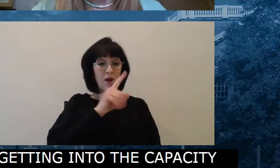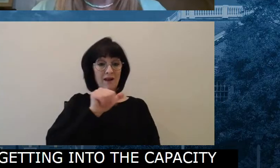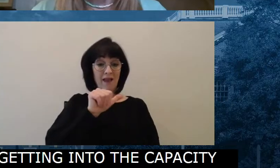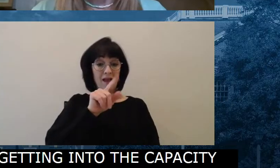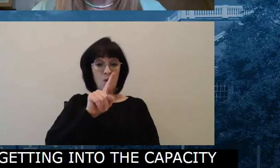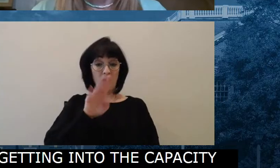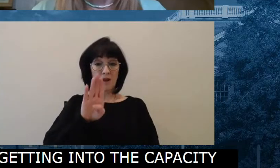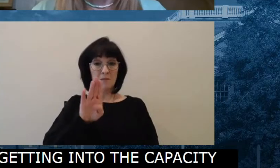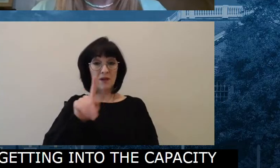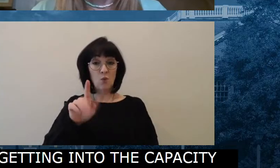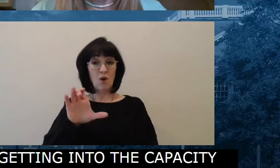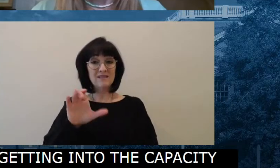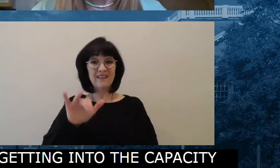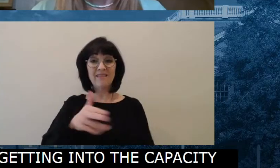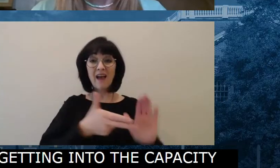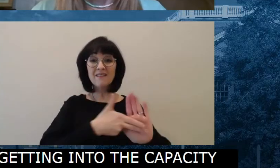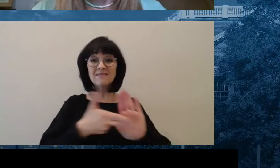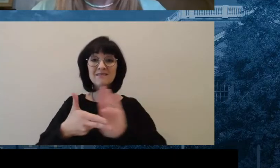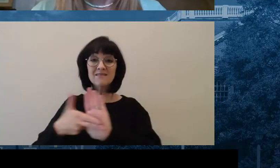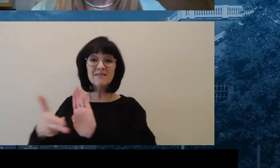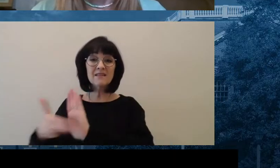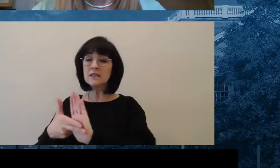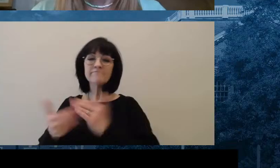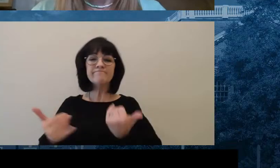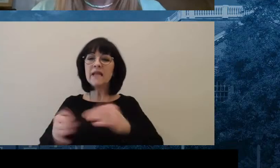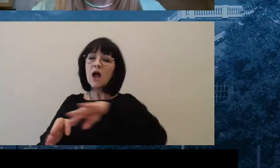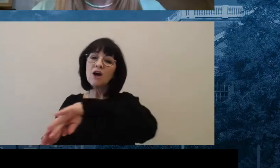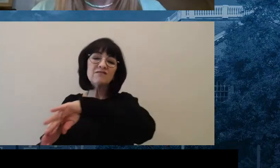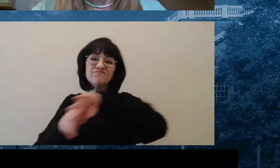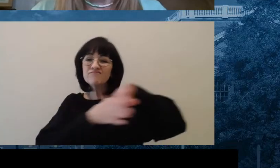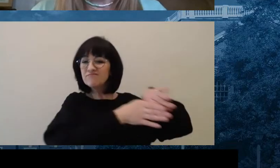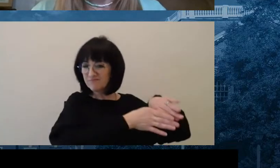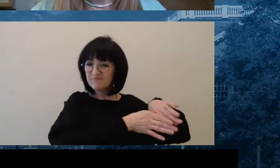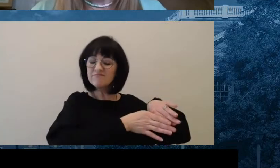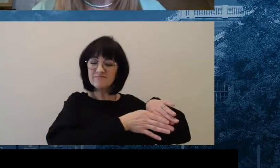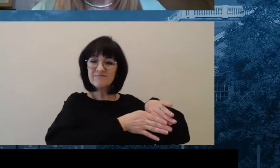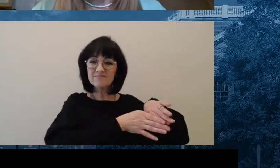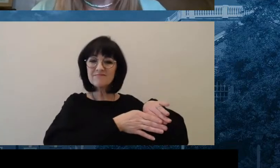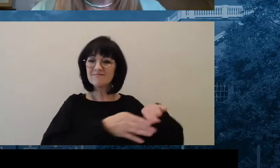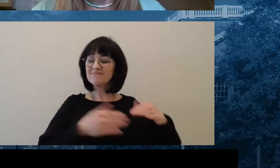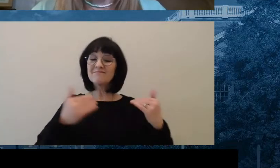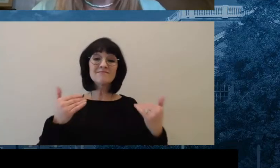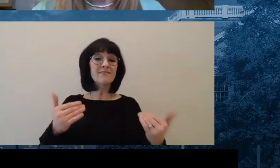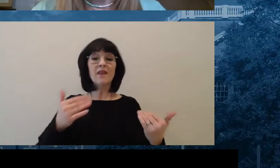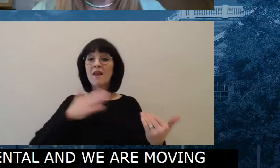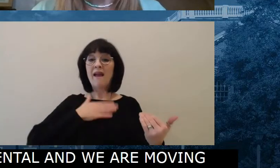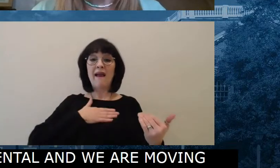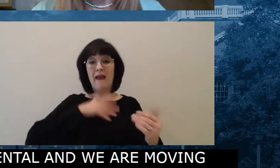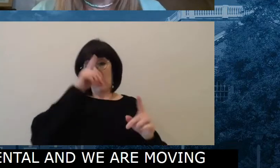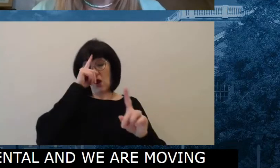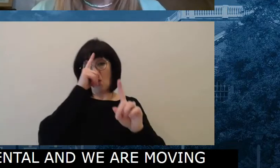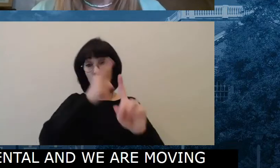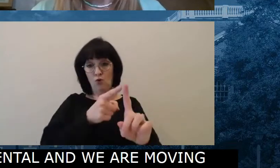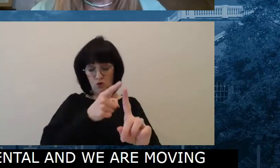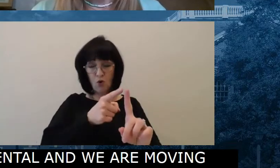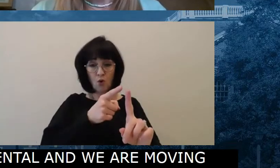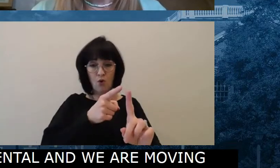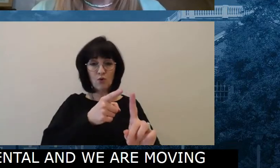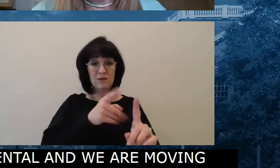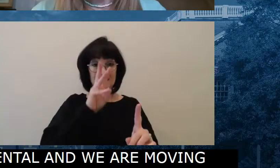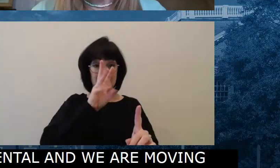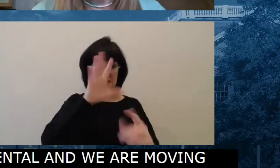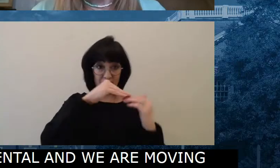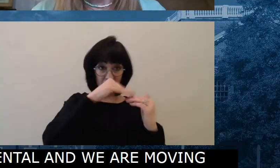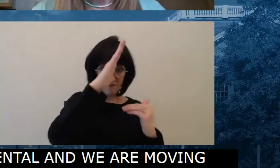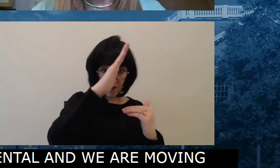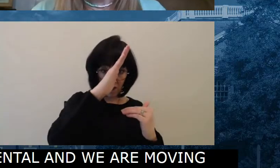providing, fulfilling our commitment, particularly to those who are under 65 with pre-existing conditions. So that's going to be the